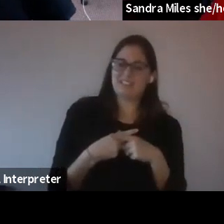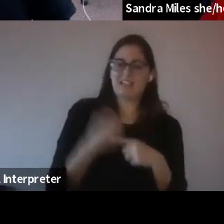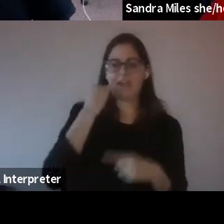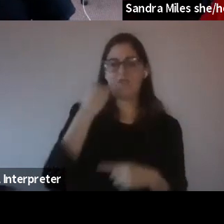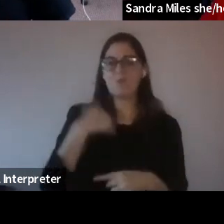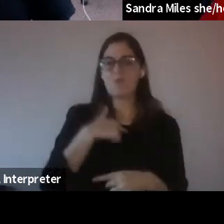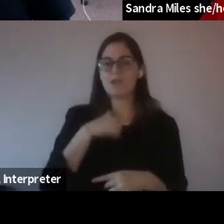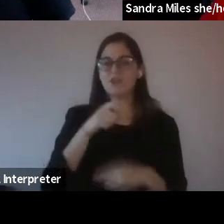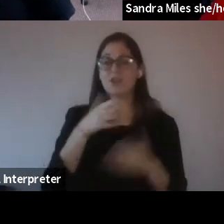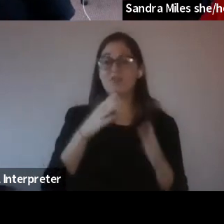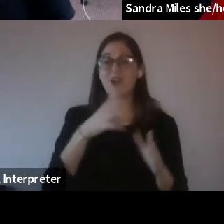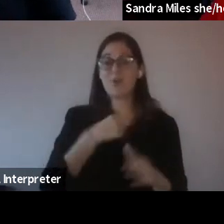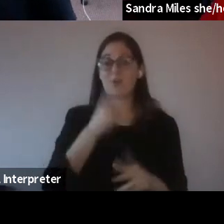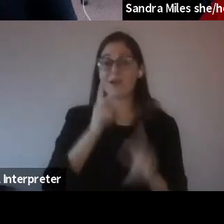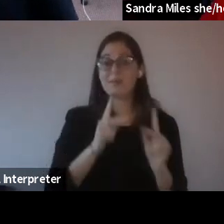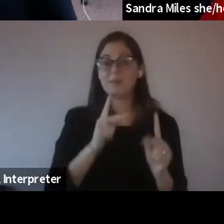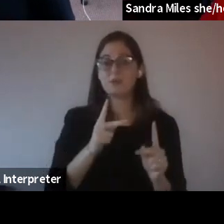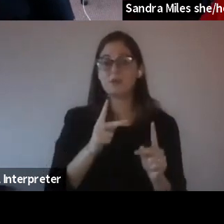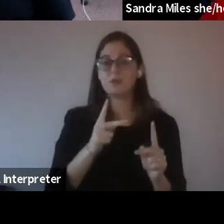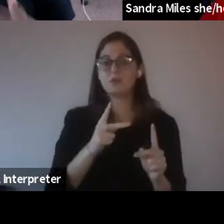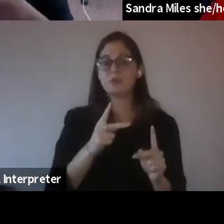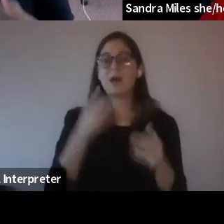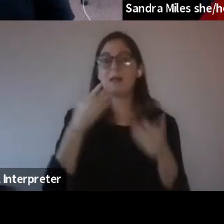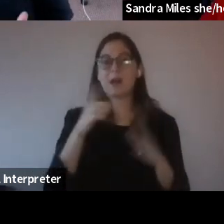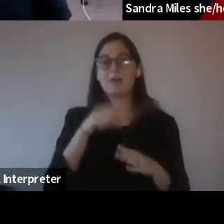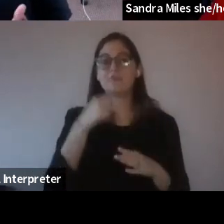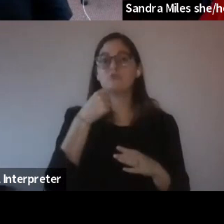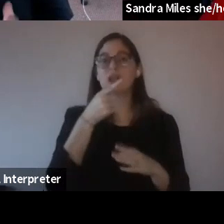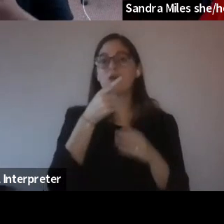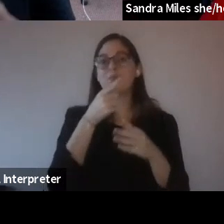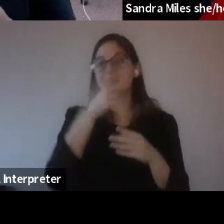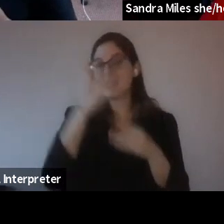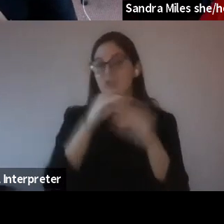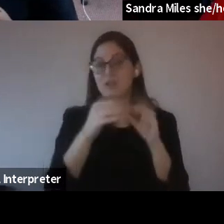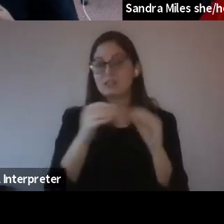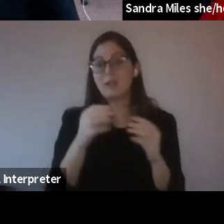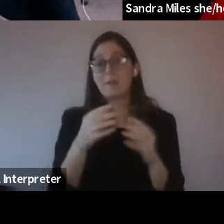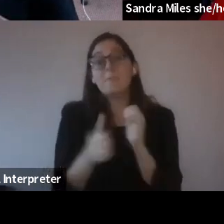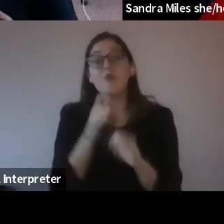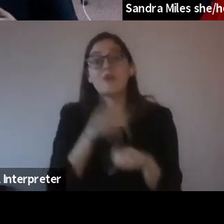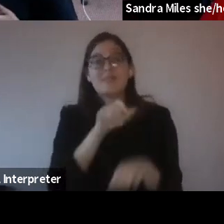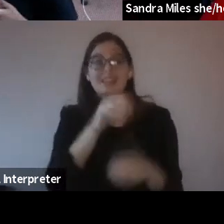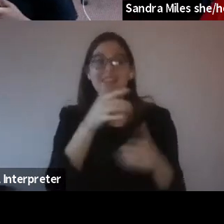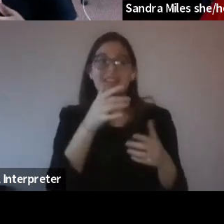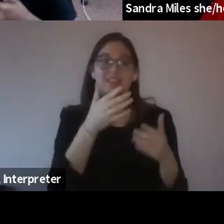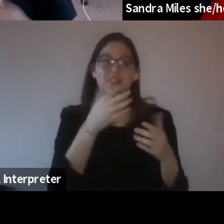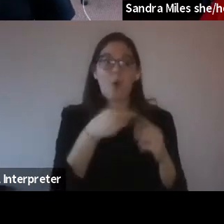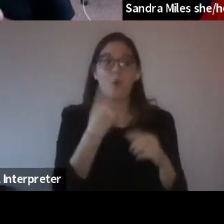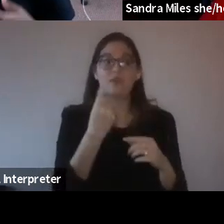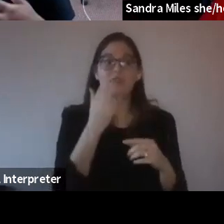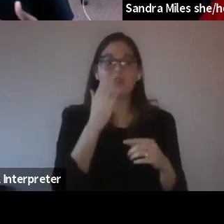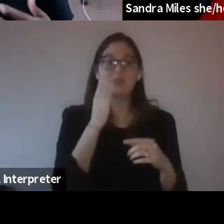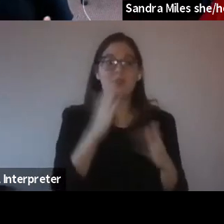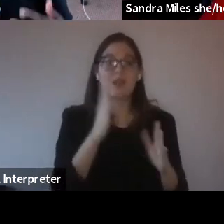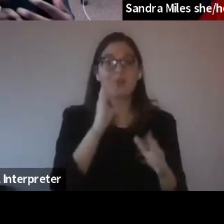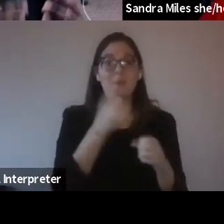allow white people to tell Black stories, because most of the time that's the only way they're gonna get made. But at the same time, do we really want